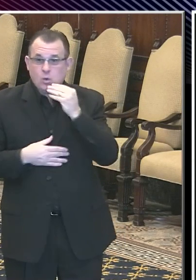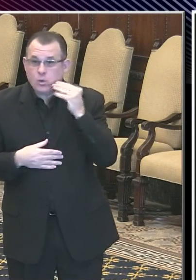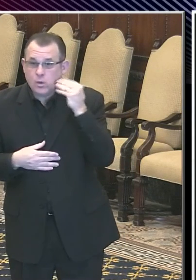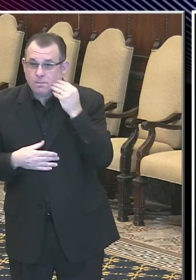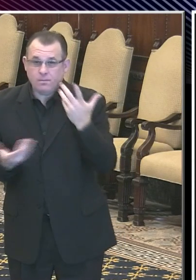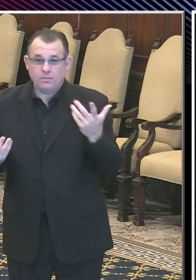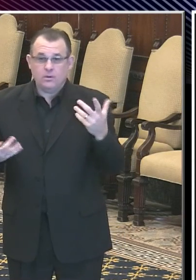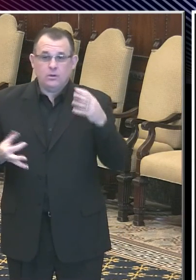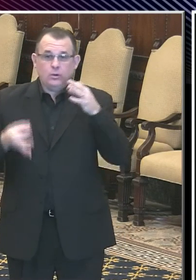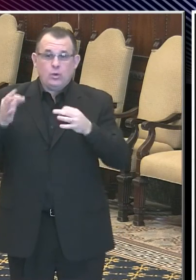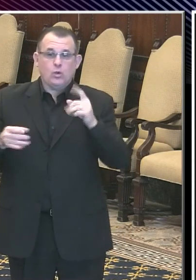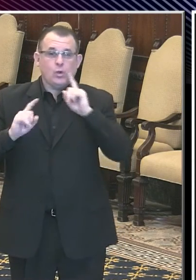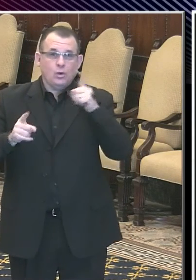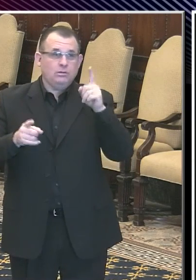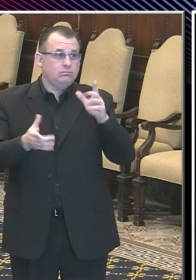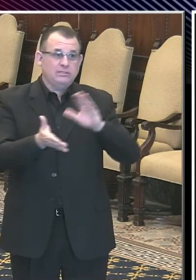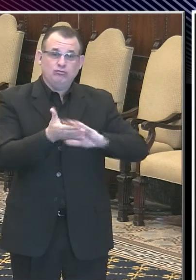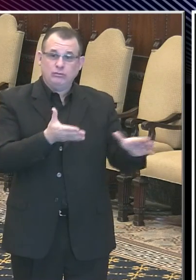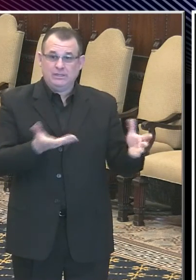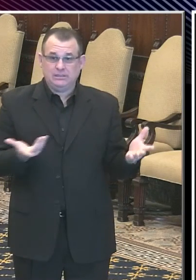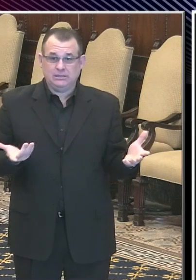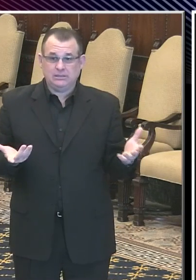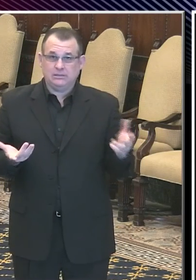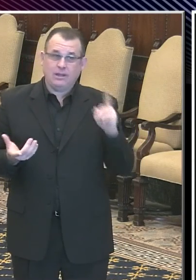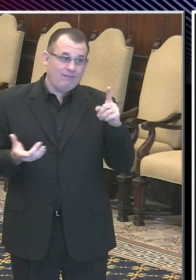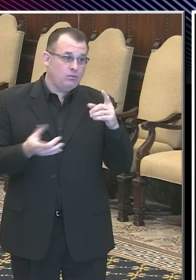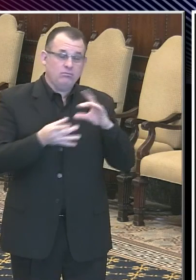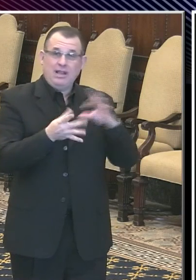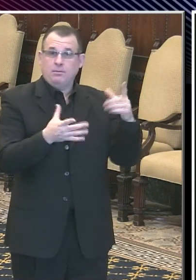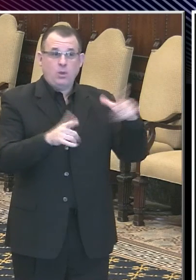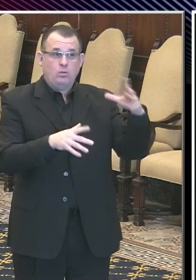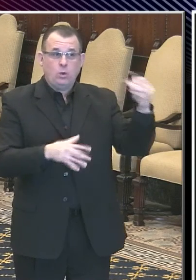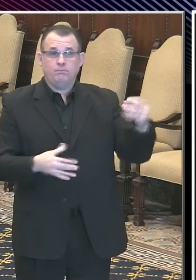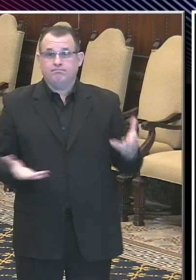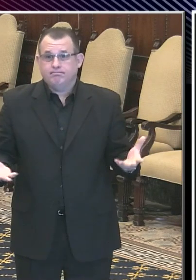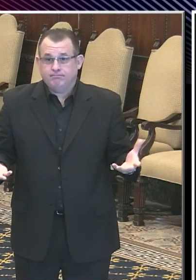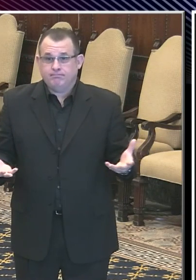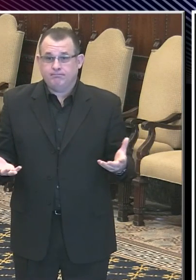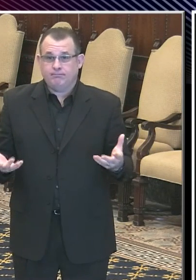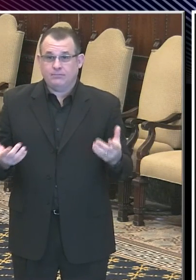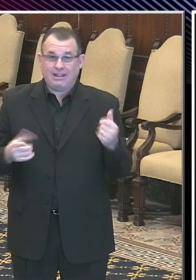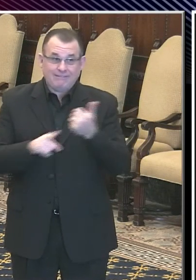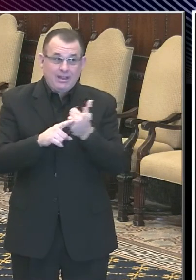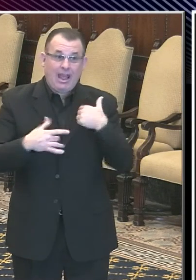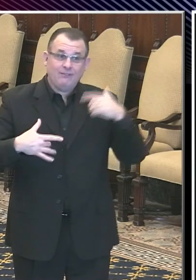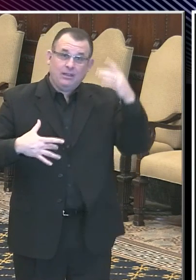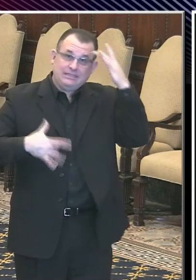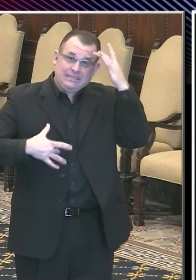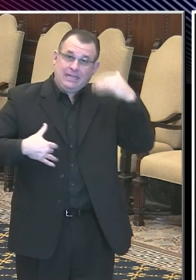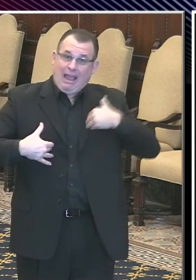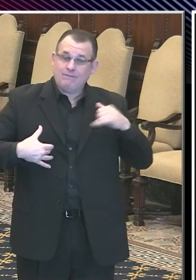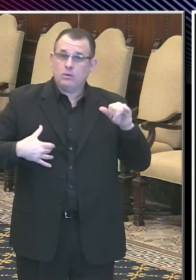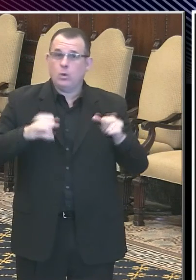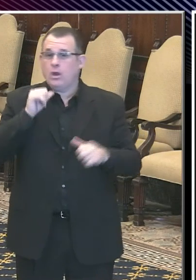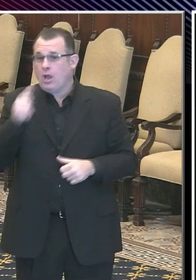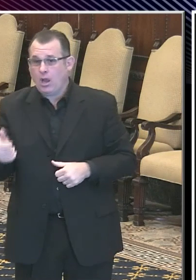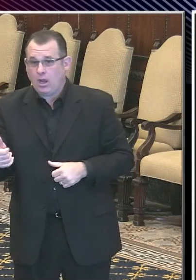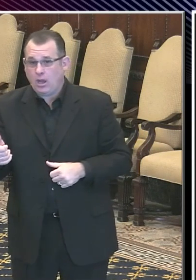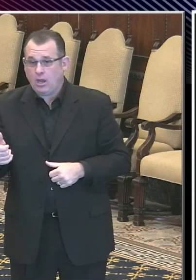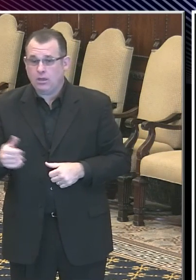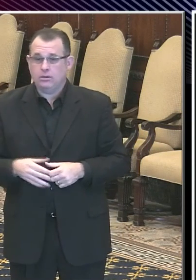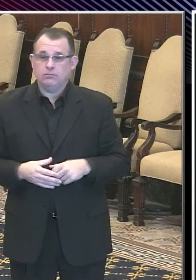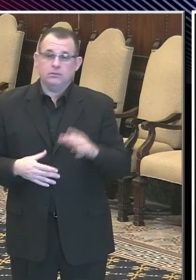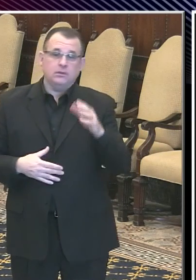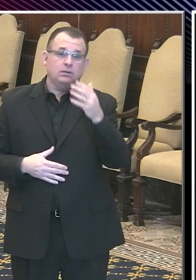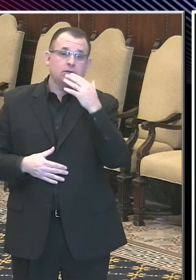Thank you, everybody. Thank you, Max. We're going to go to Denise